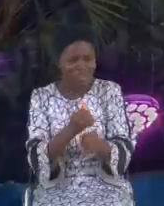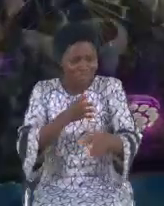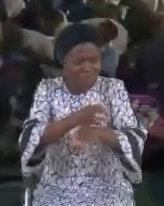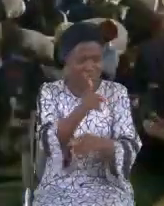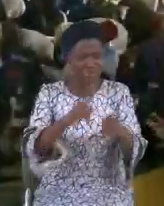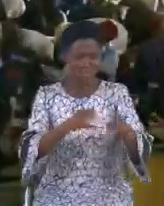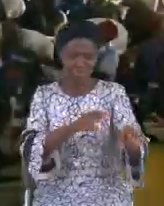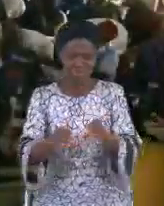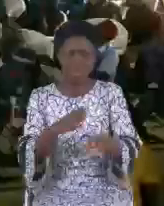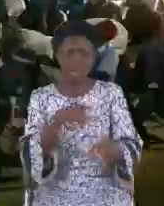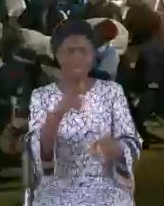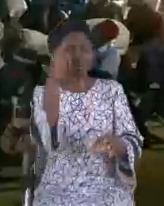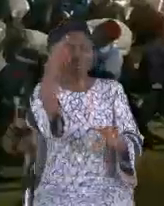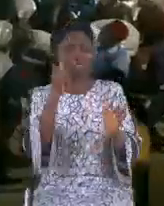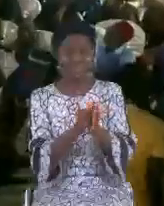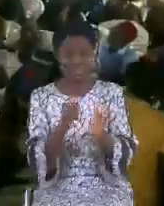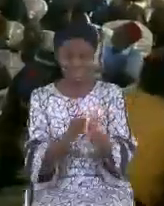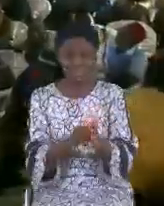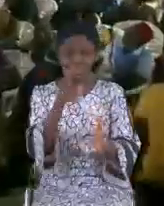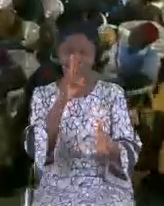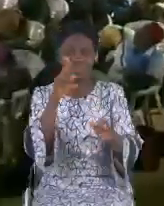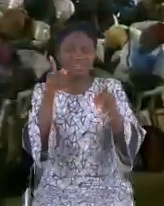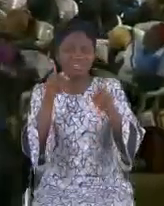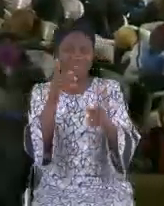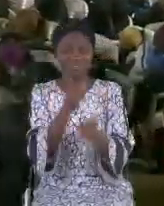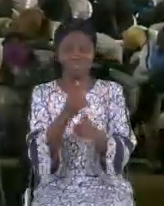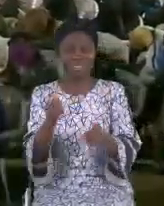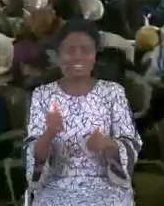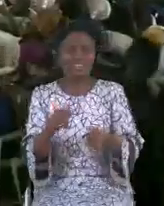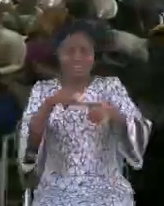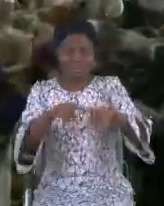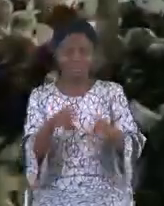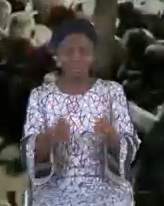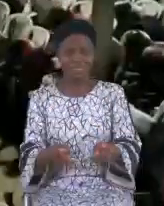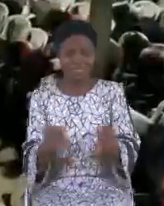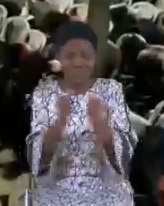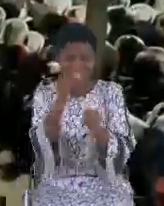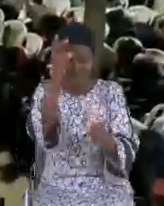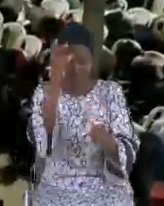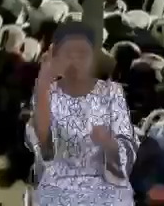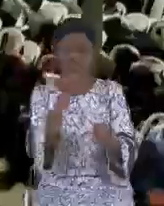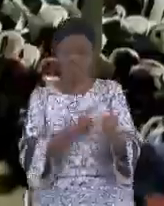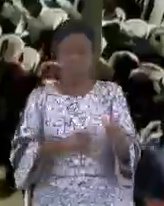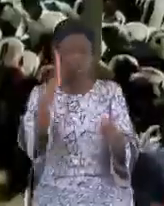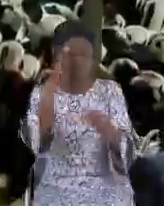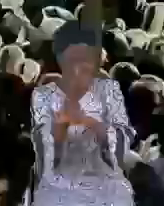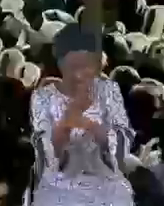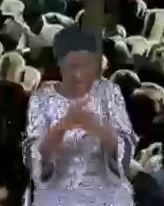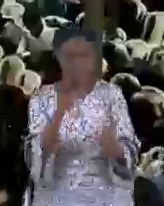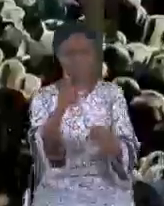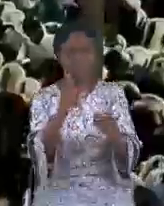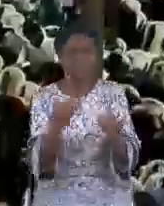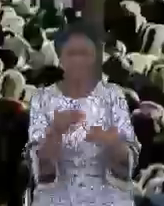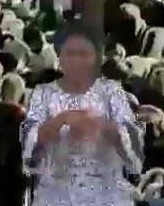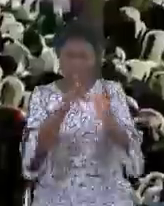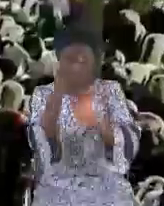you were just an independent person, but it's the devil. The Lord will liberate you tonight.